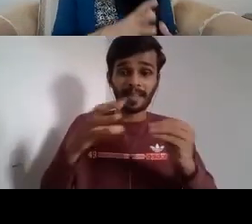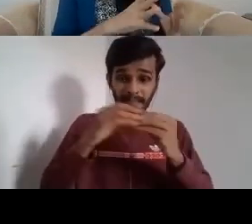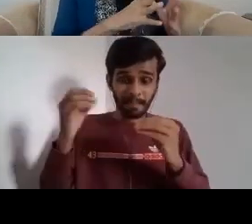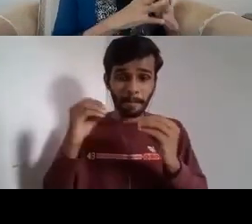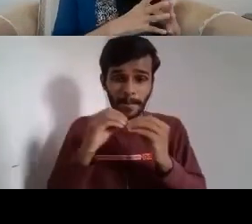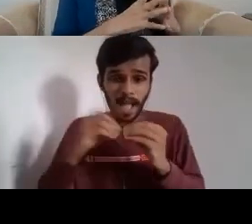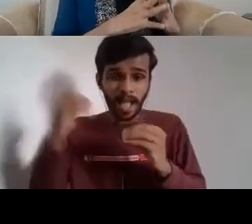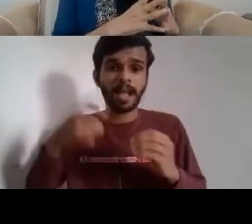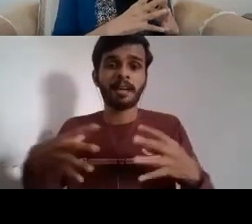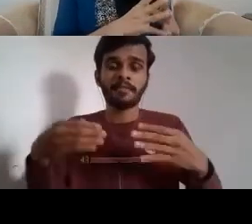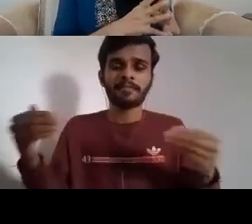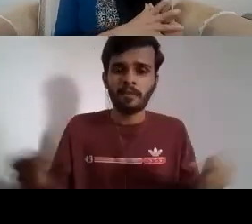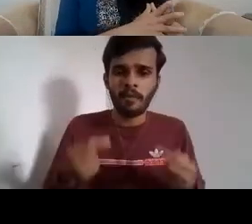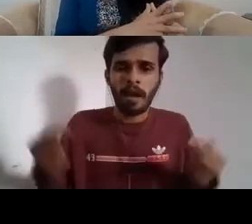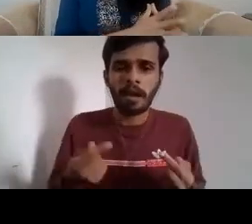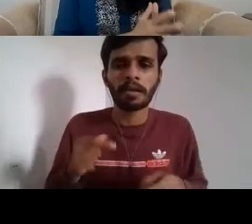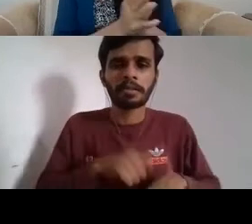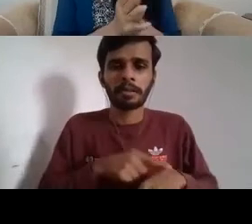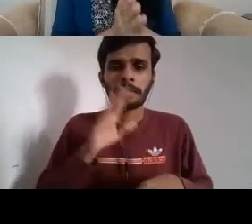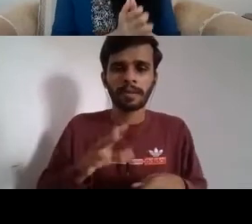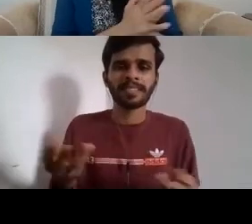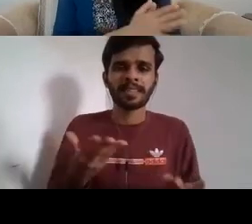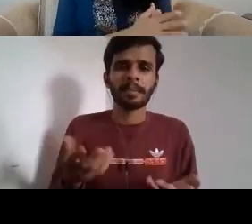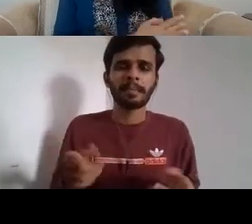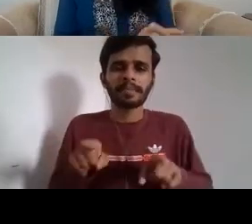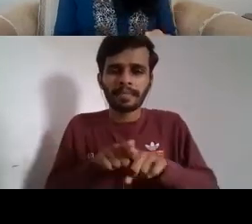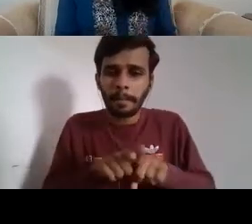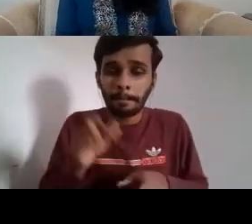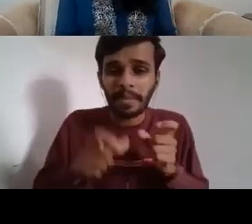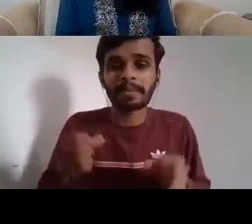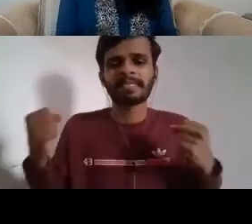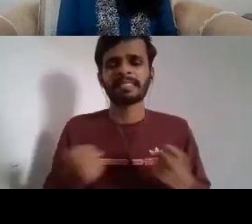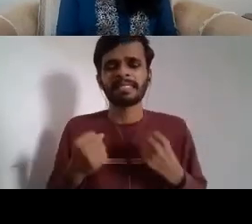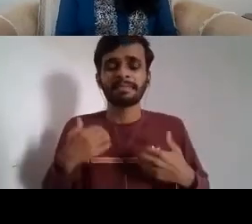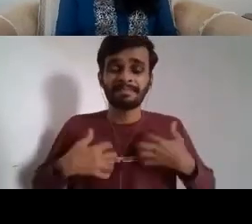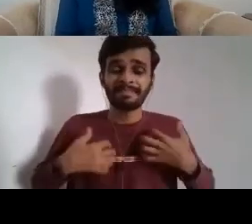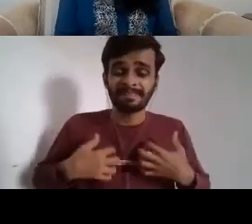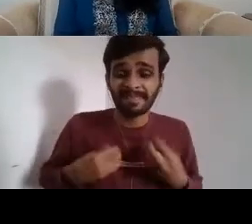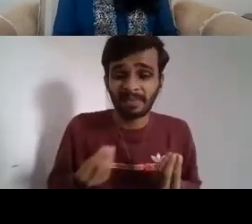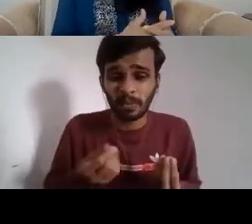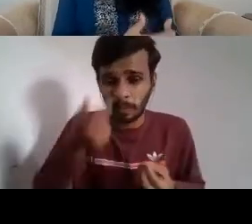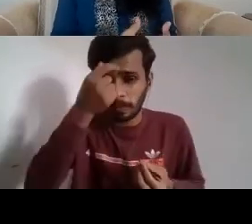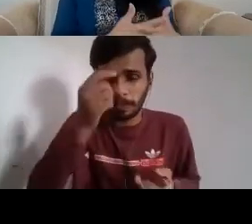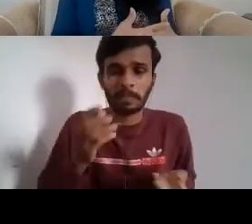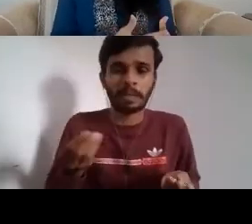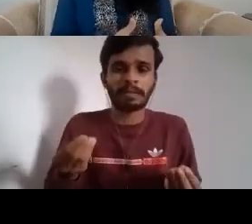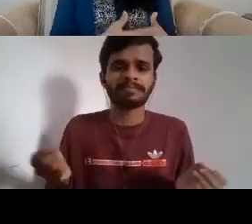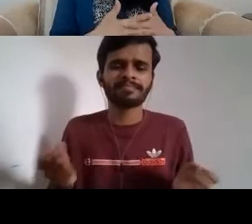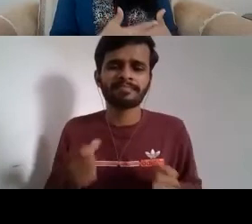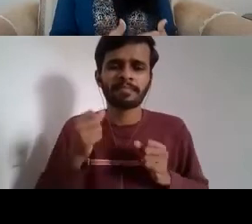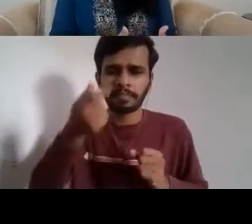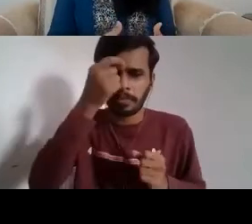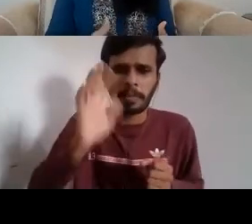Ravi Shankar, deeply moved by their suffering, approached George Harrison with an idea of a rock concert to raise funds and